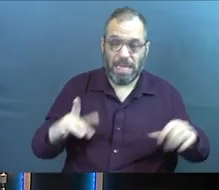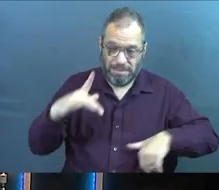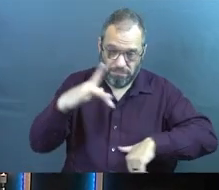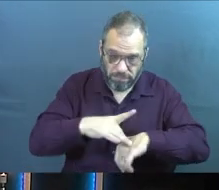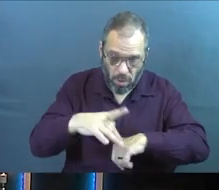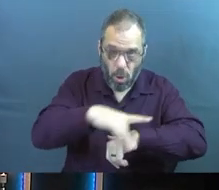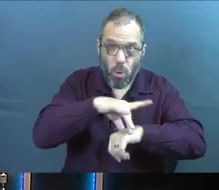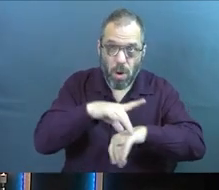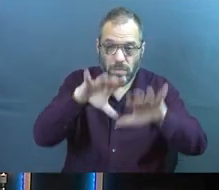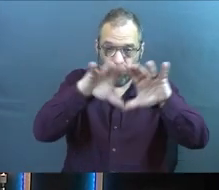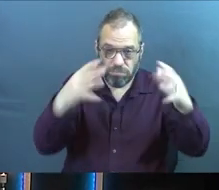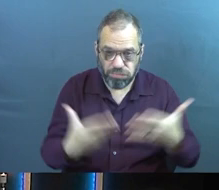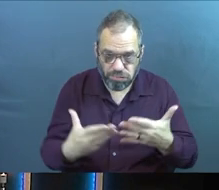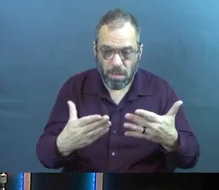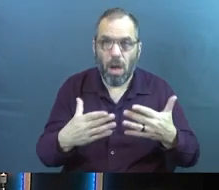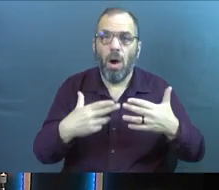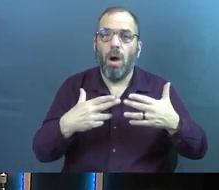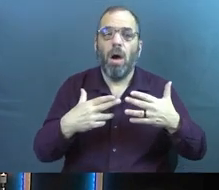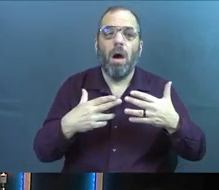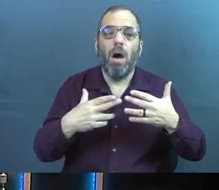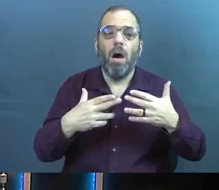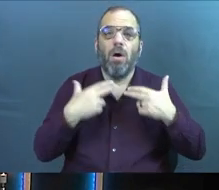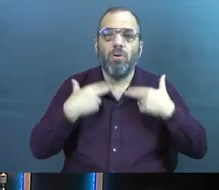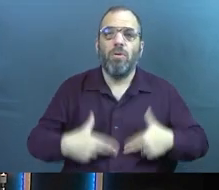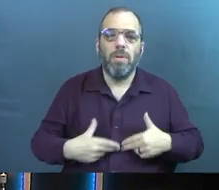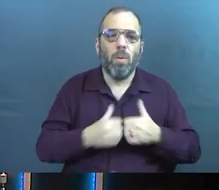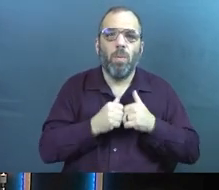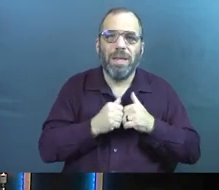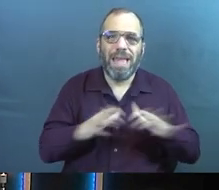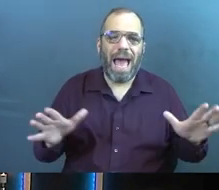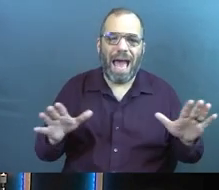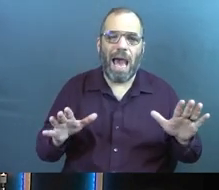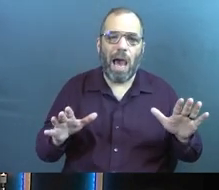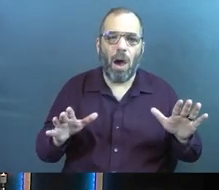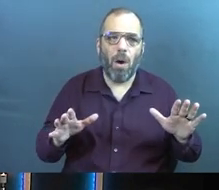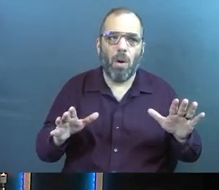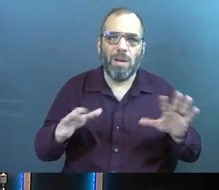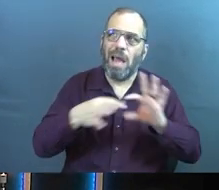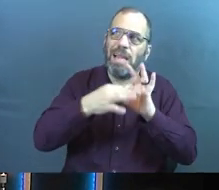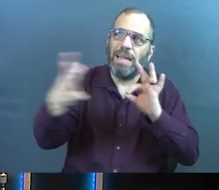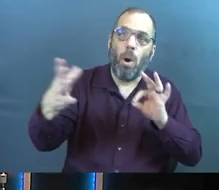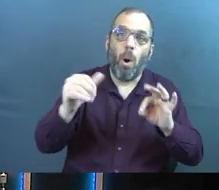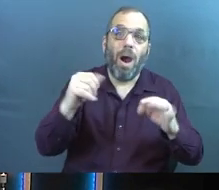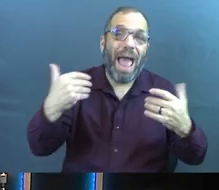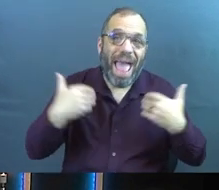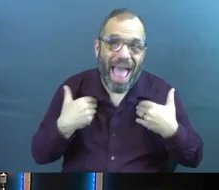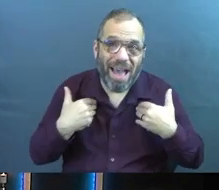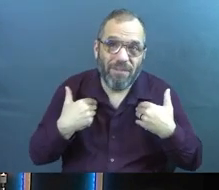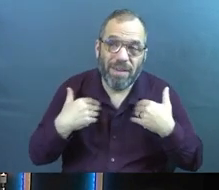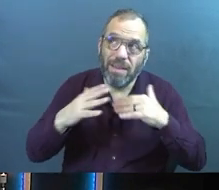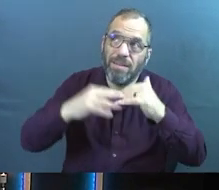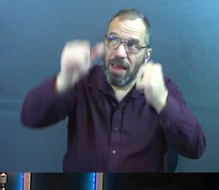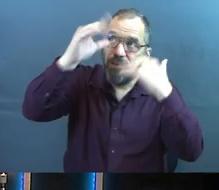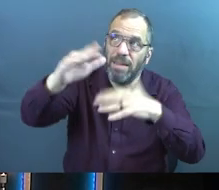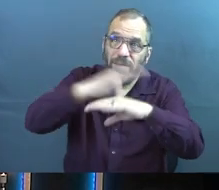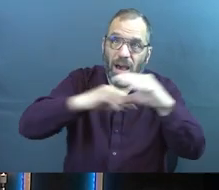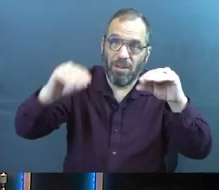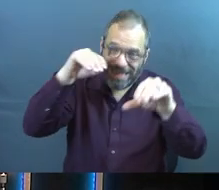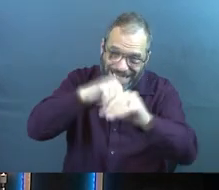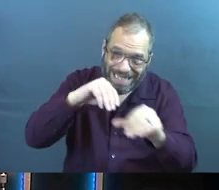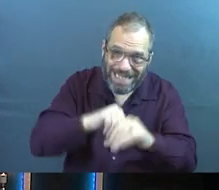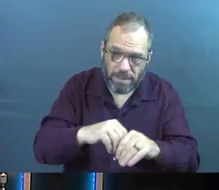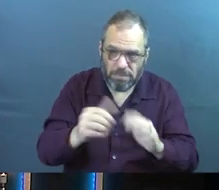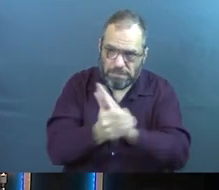this earth as a human being without letting go of and without not having the powers of the divine, of the heavenly Father within him,